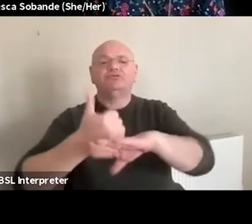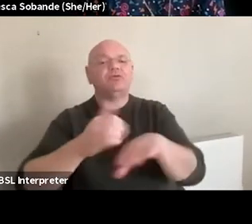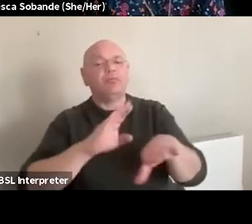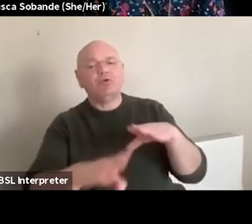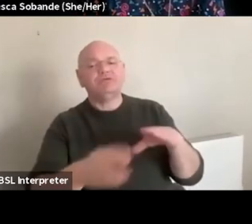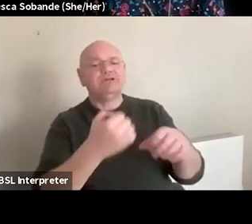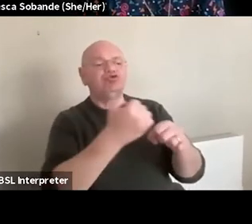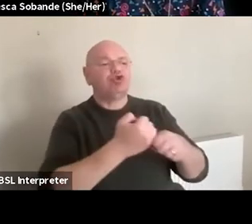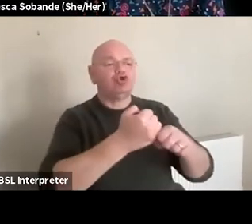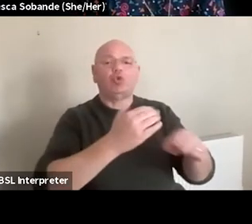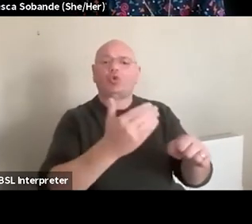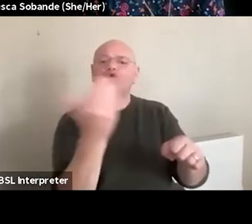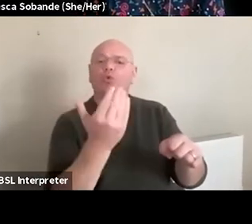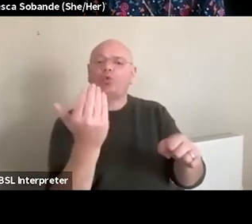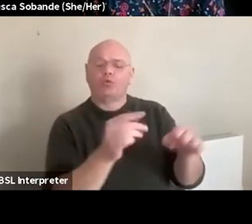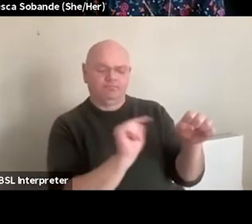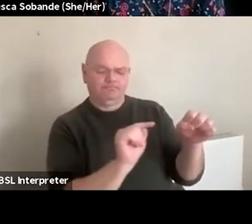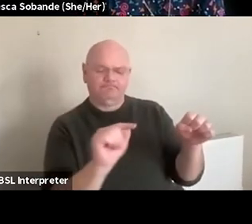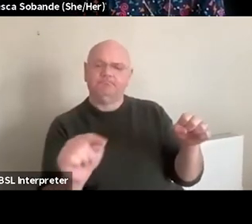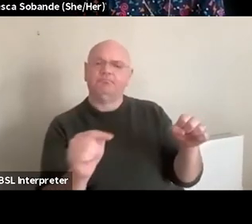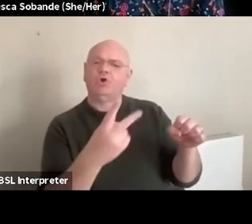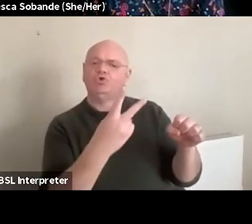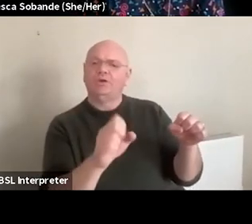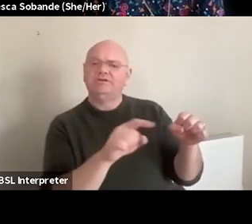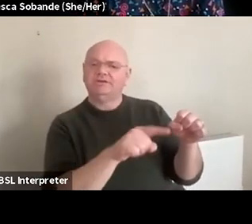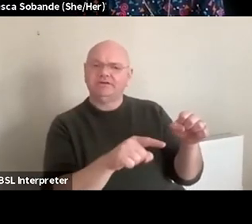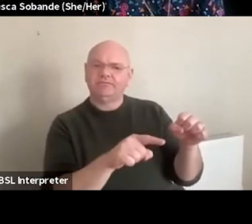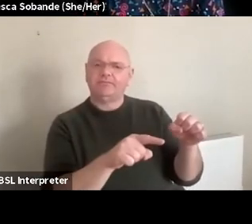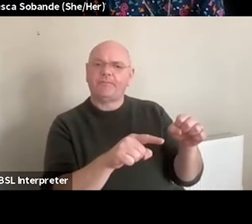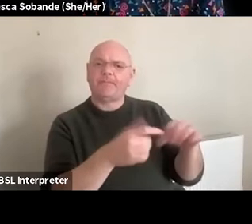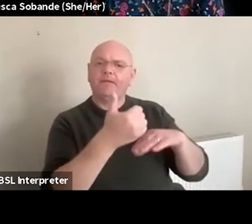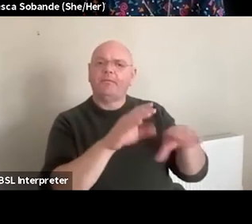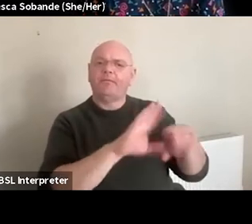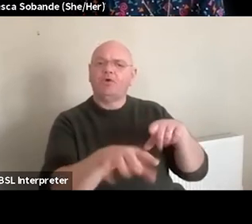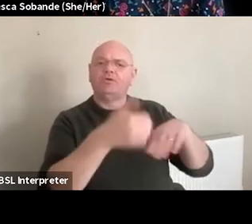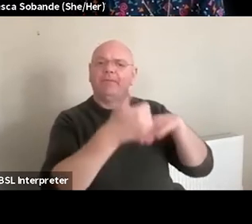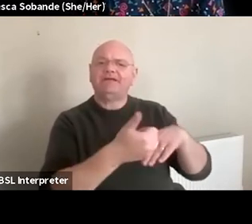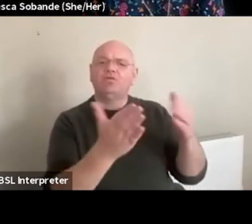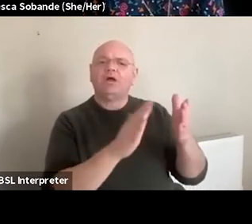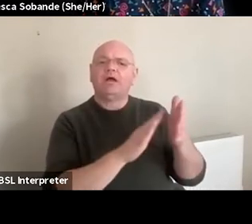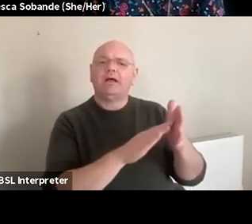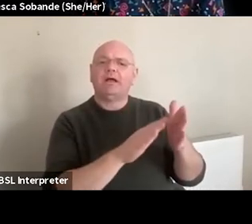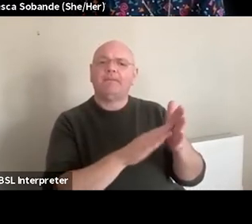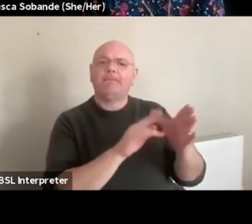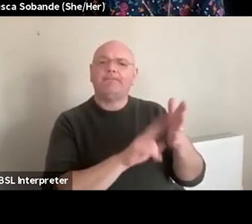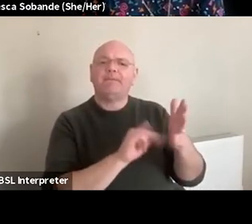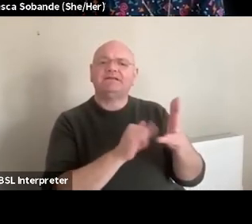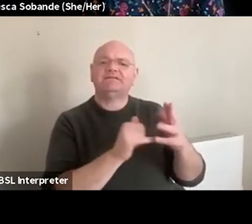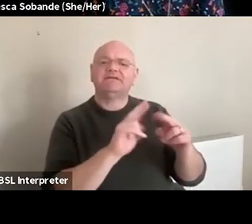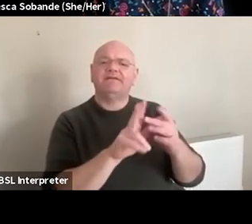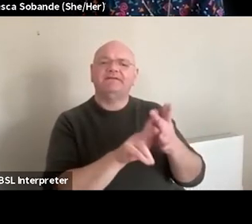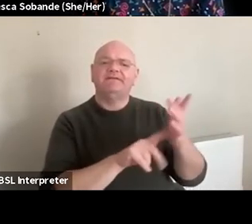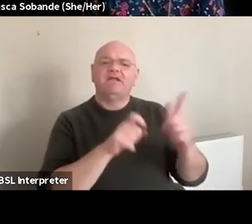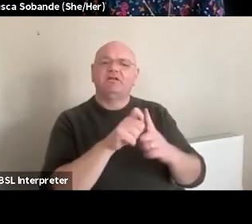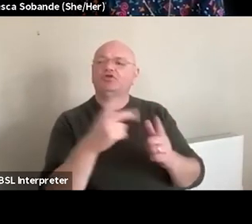and large. And nearly all of them in the town of Mansfield, but two of them on their own, part of the alliance, in the neighbouring town of Ashfield. And there was